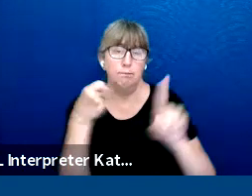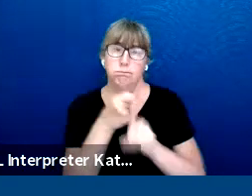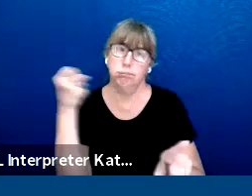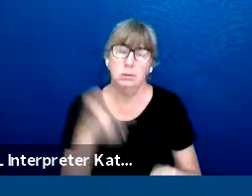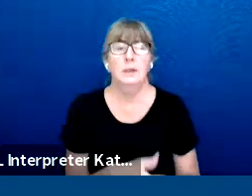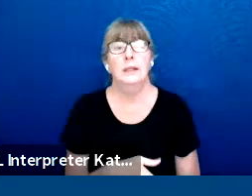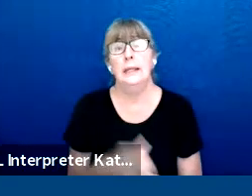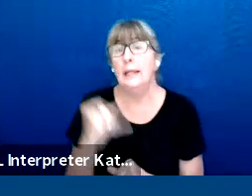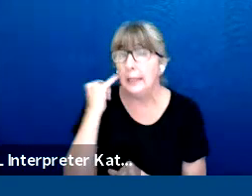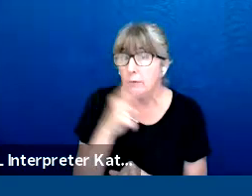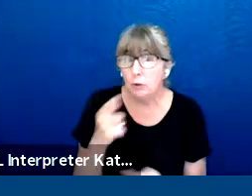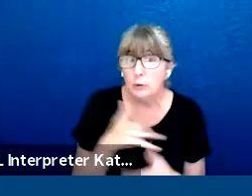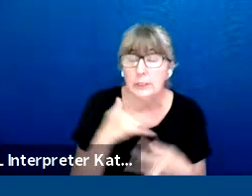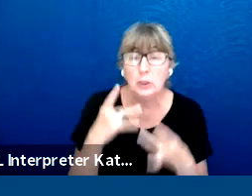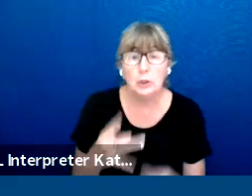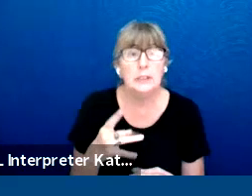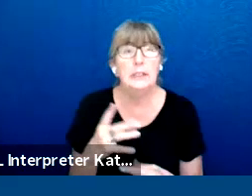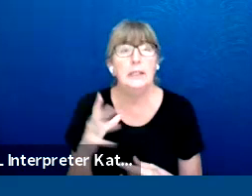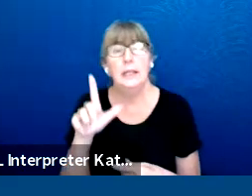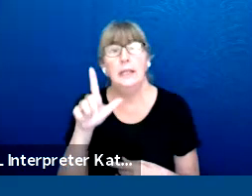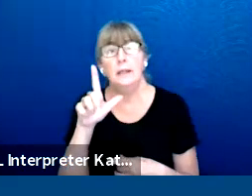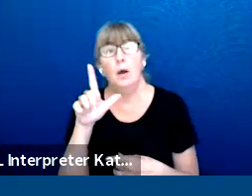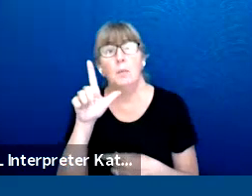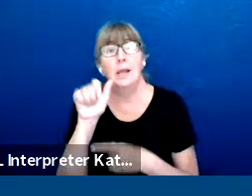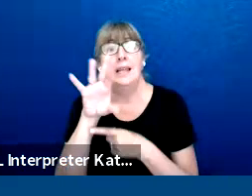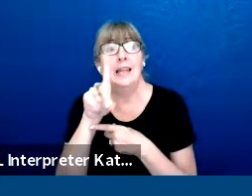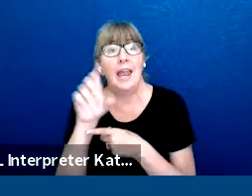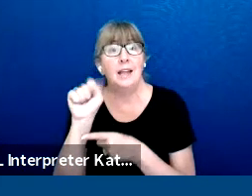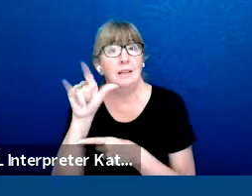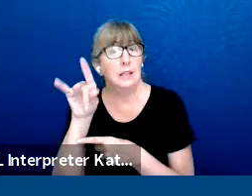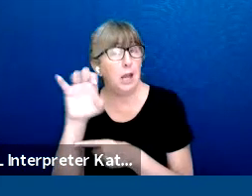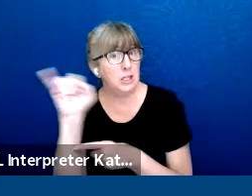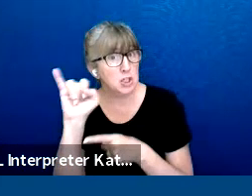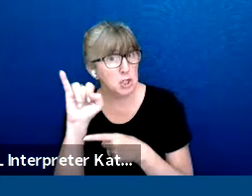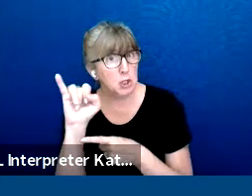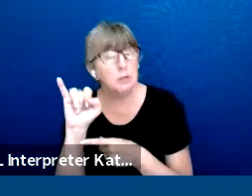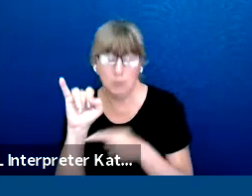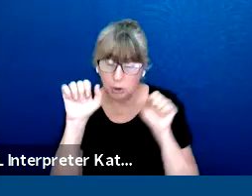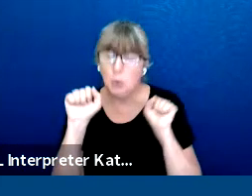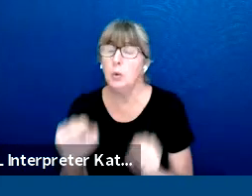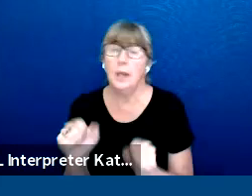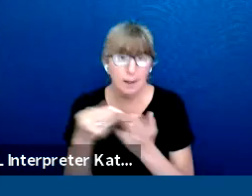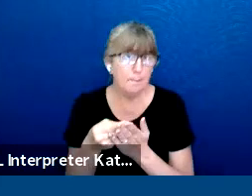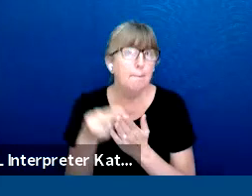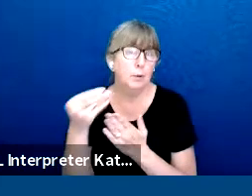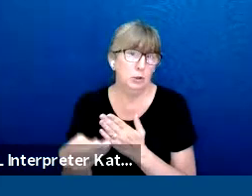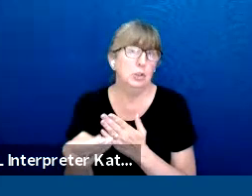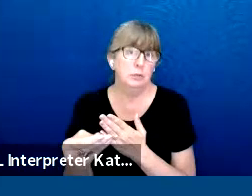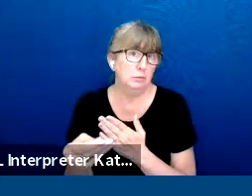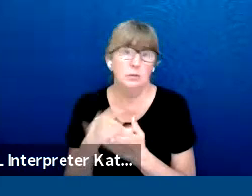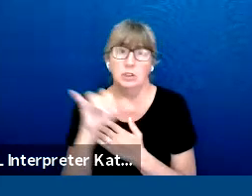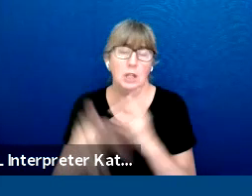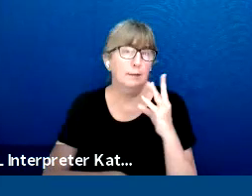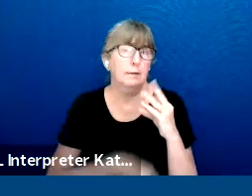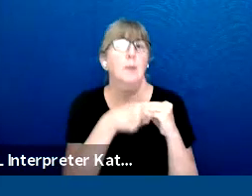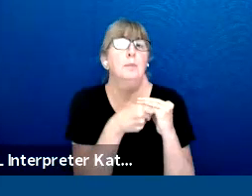are interested in landslide insurance coverage specifically, there are actual third-party markets, just like the supplemental markets, that